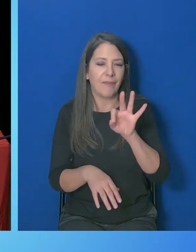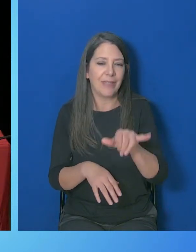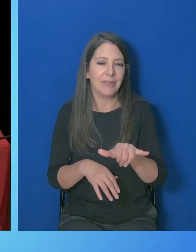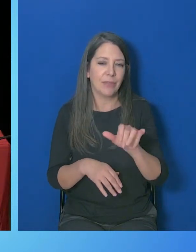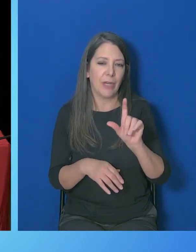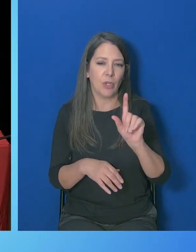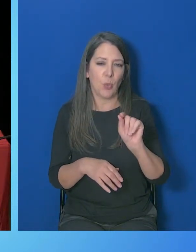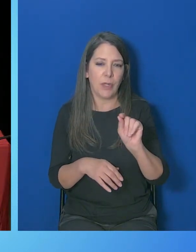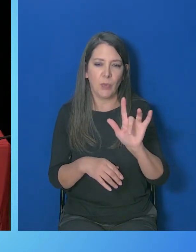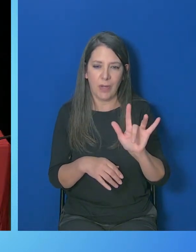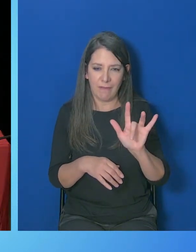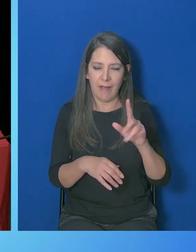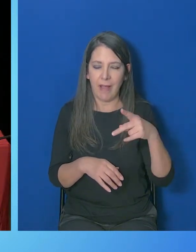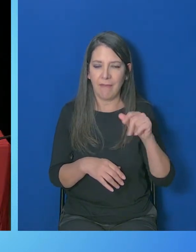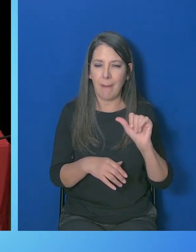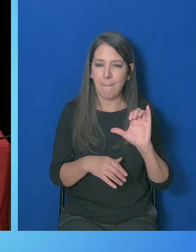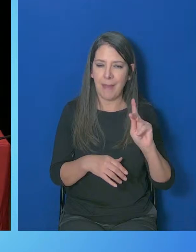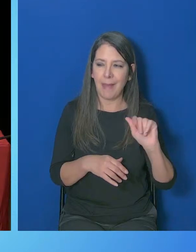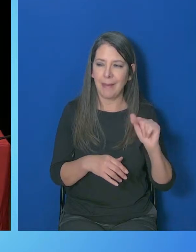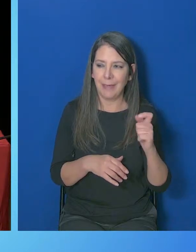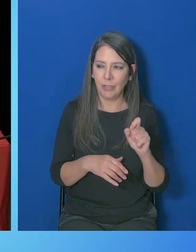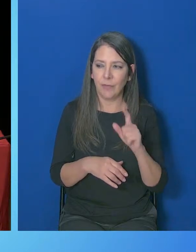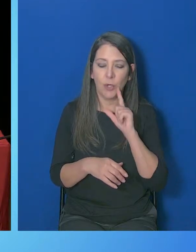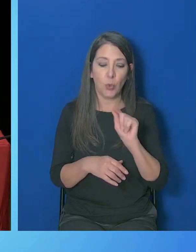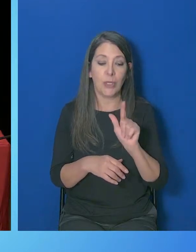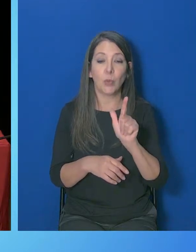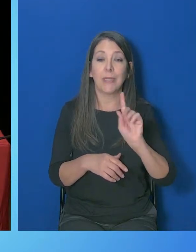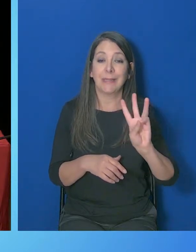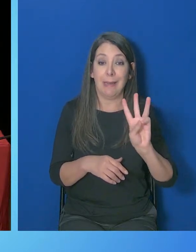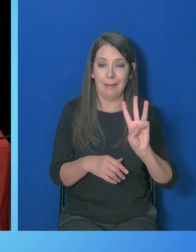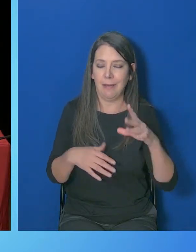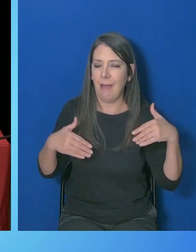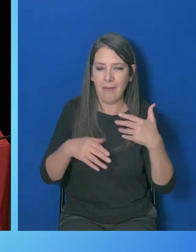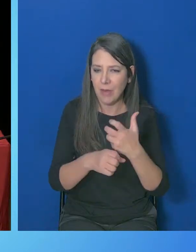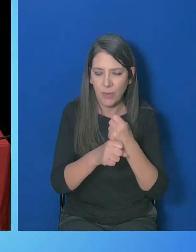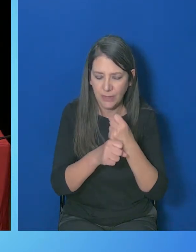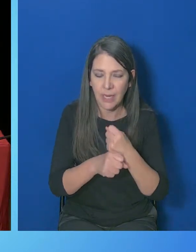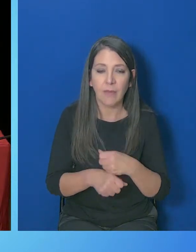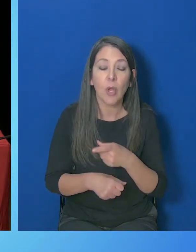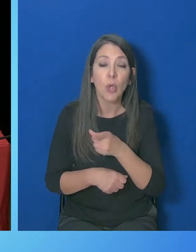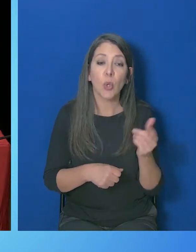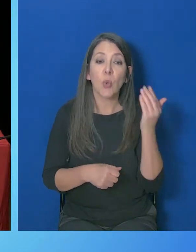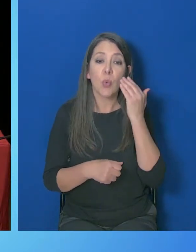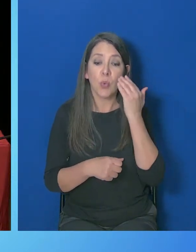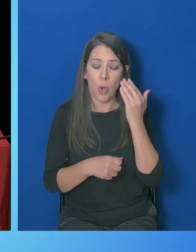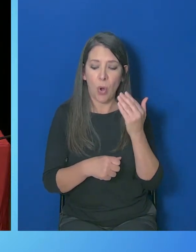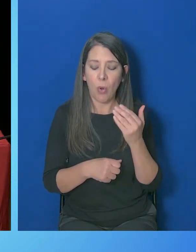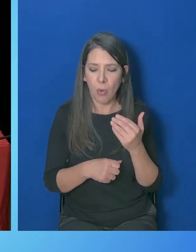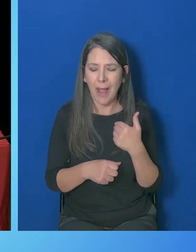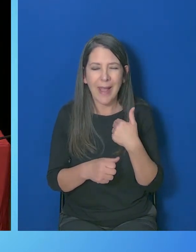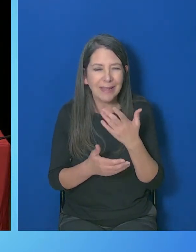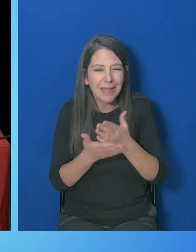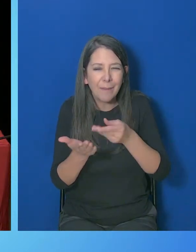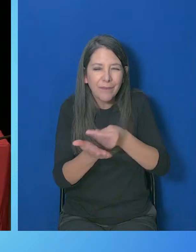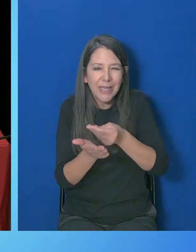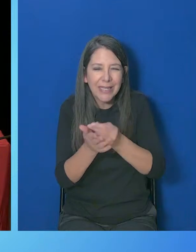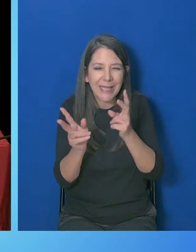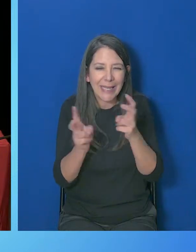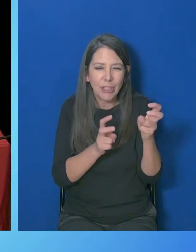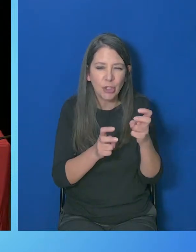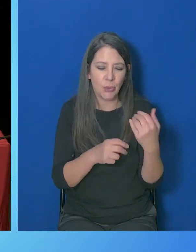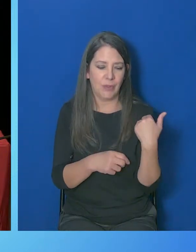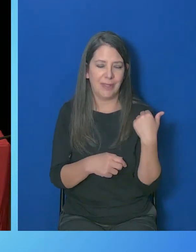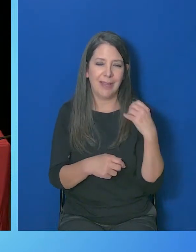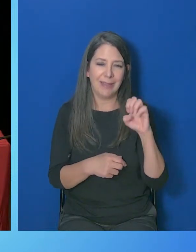2026 budget package. As you all know, we submitted various funding issues in